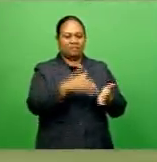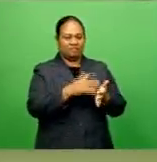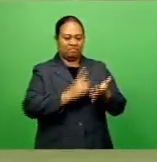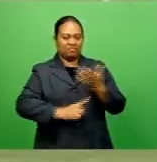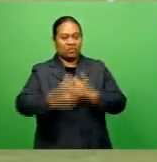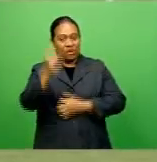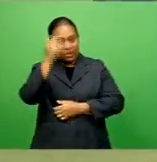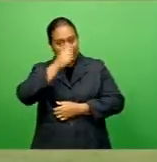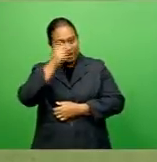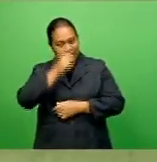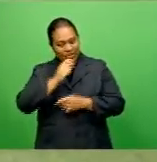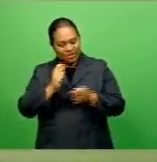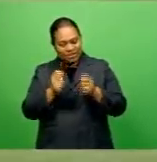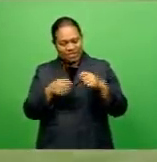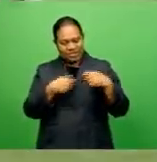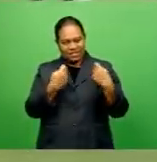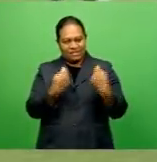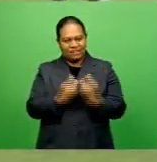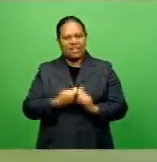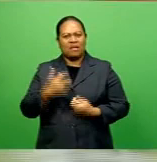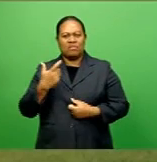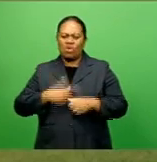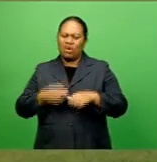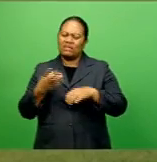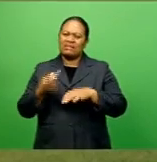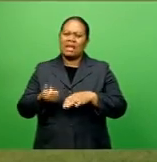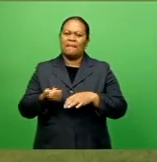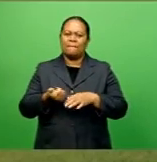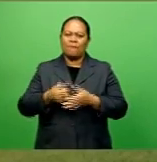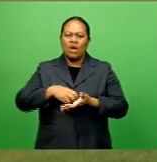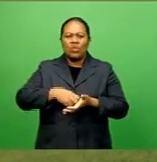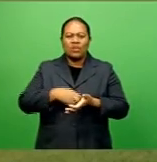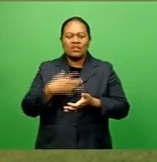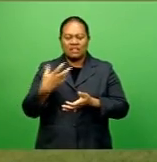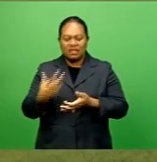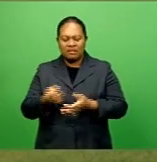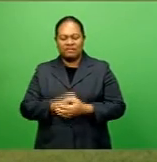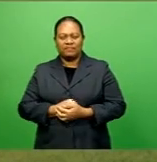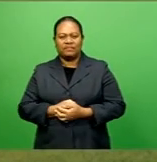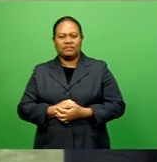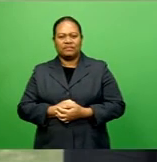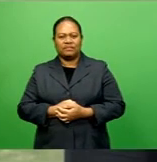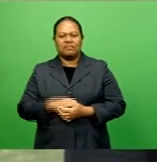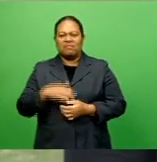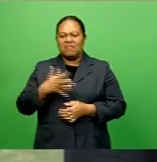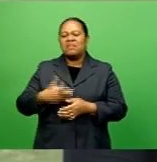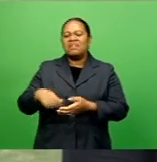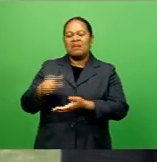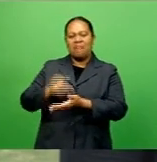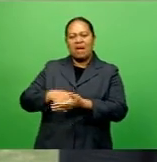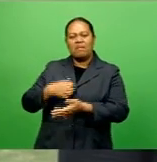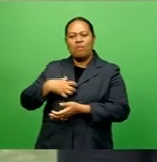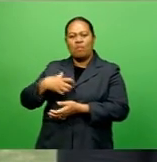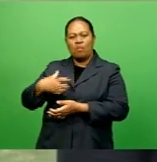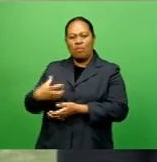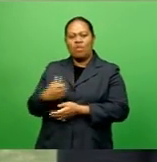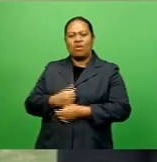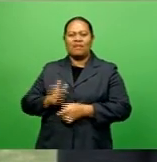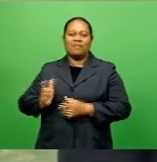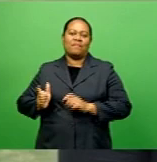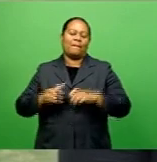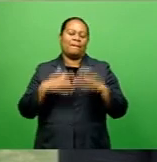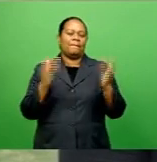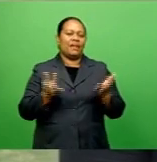team, because this is some of the areas they were lacking in, and they got in players, and I had they're buying some more players. Suva will take on Lambasa